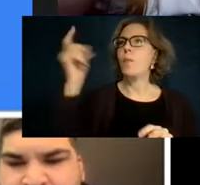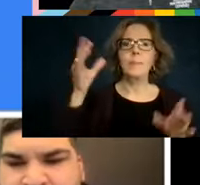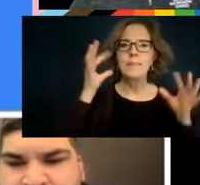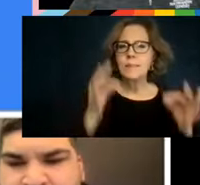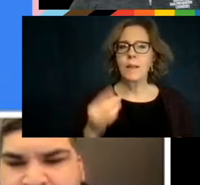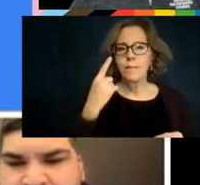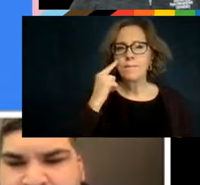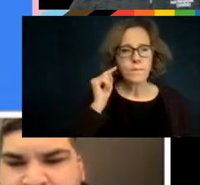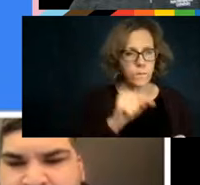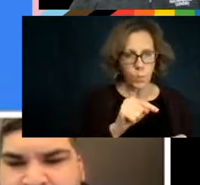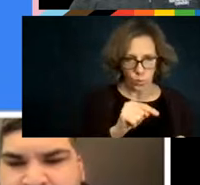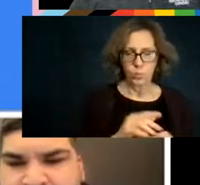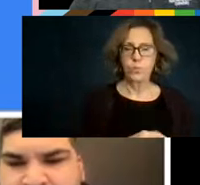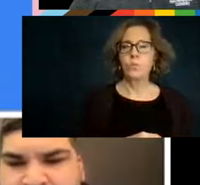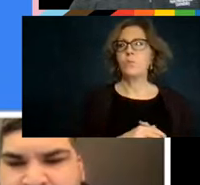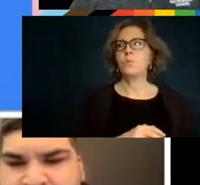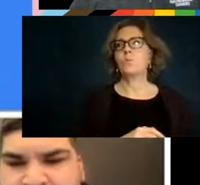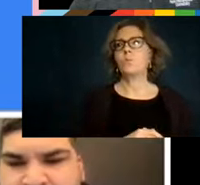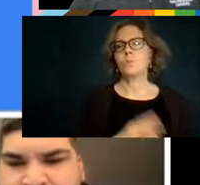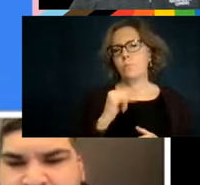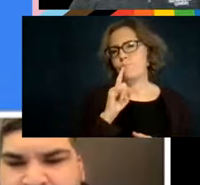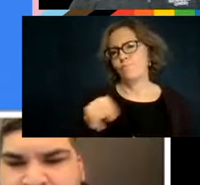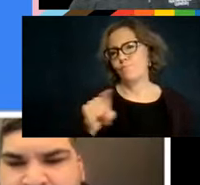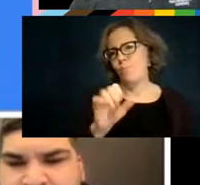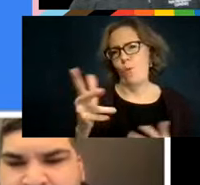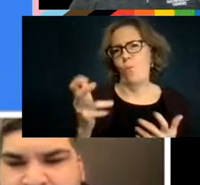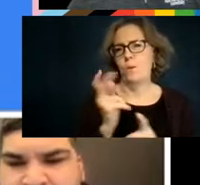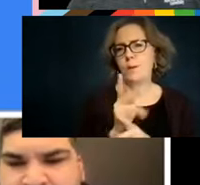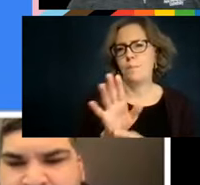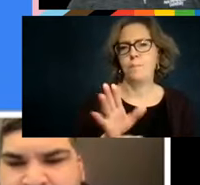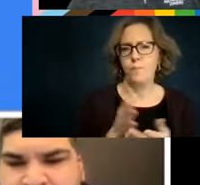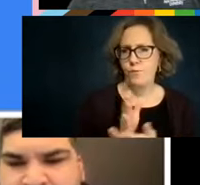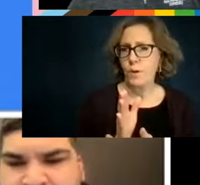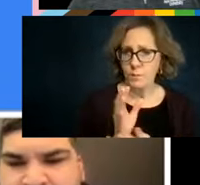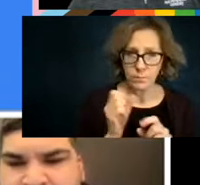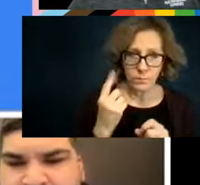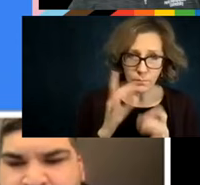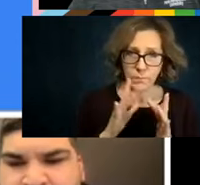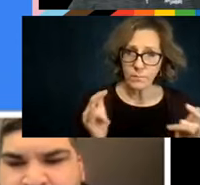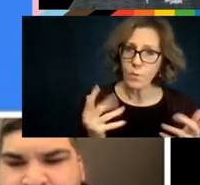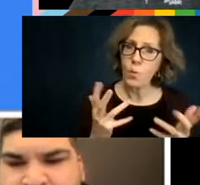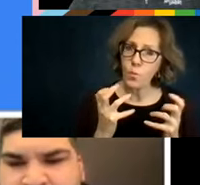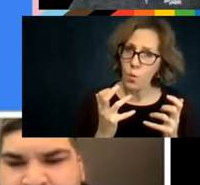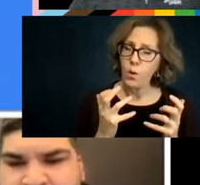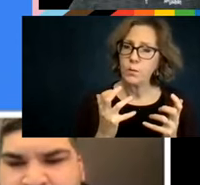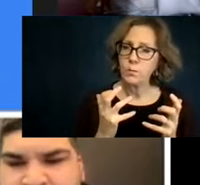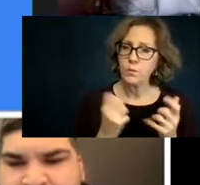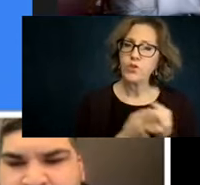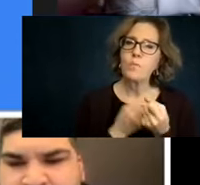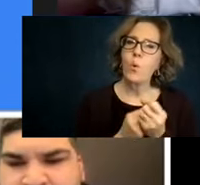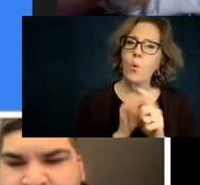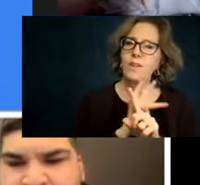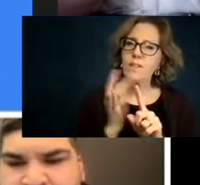I'm sure that you all would want to keep your rights, but also have support around it, because